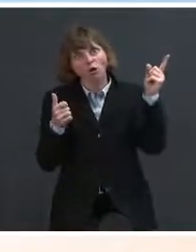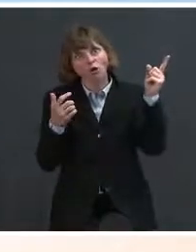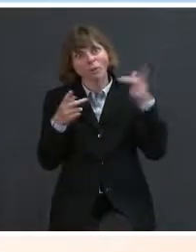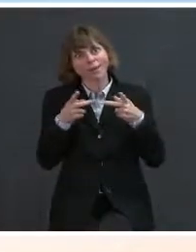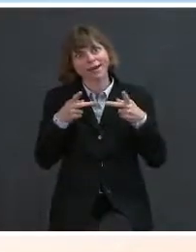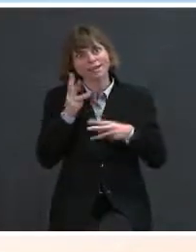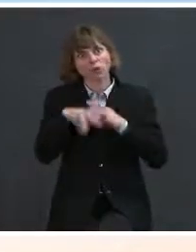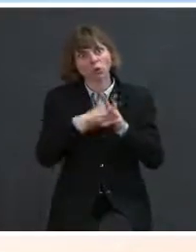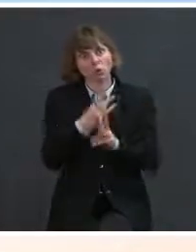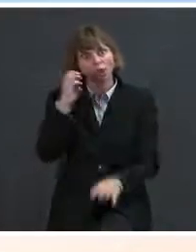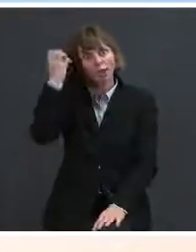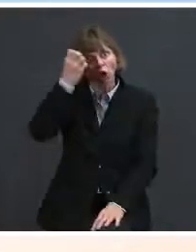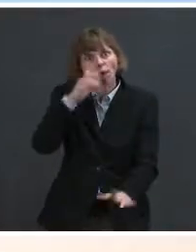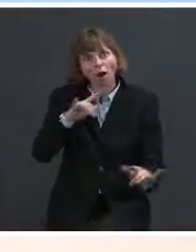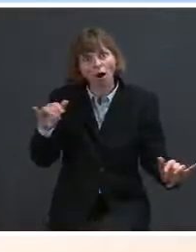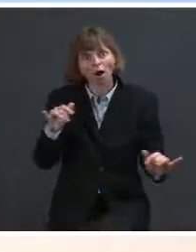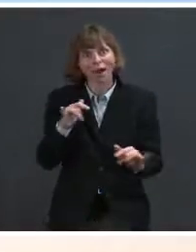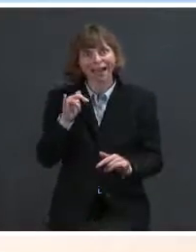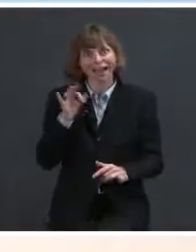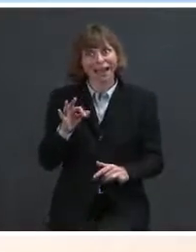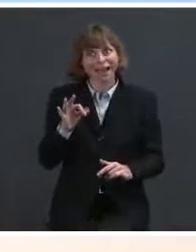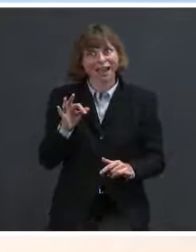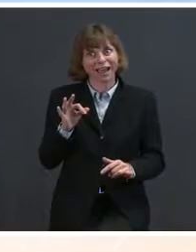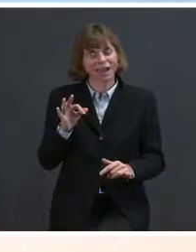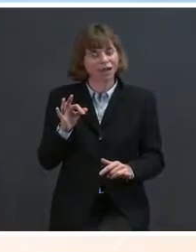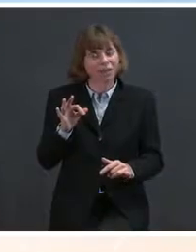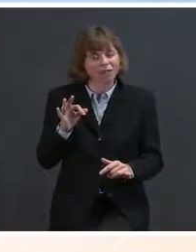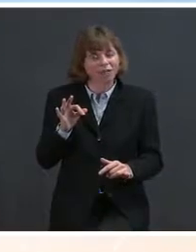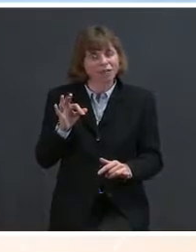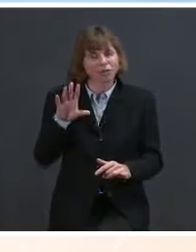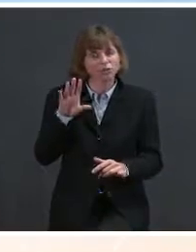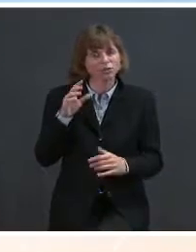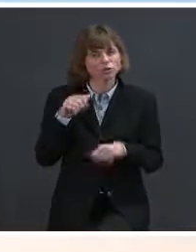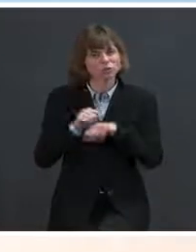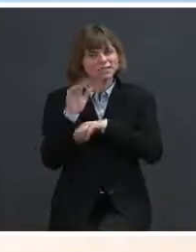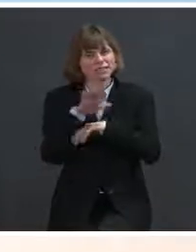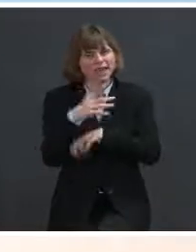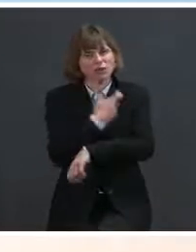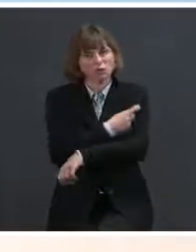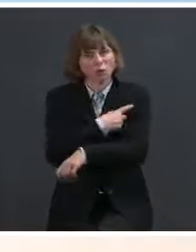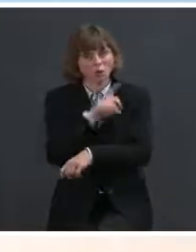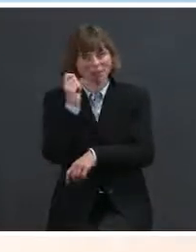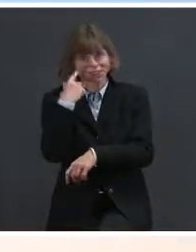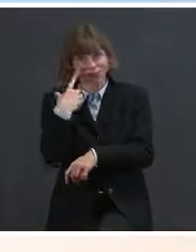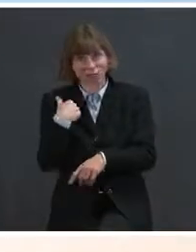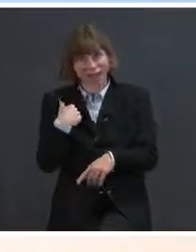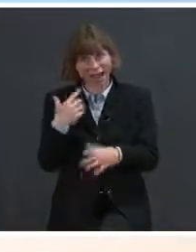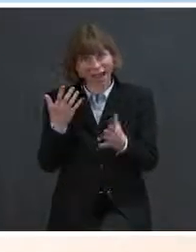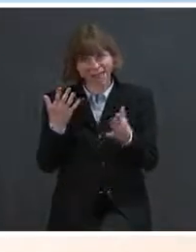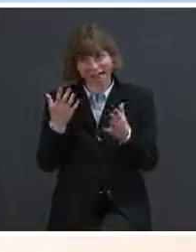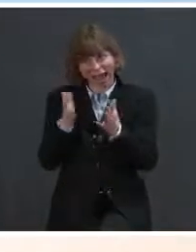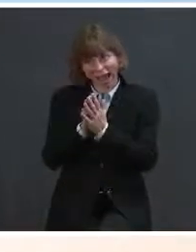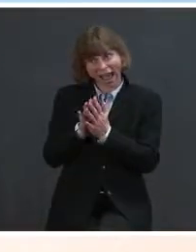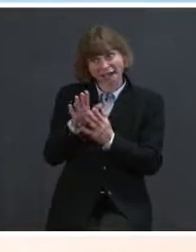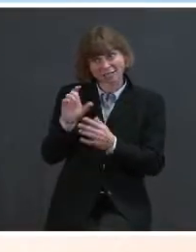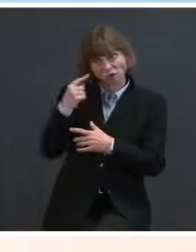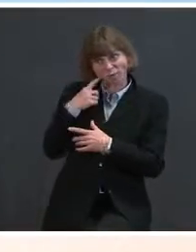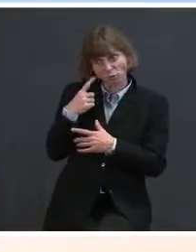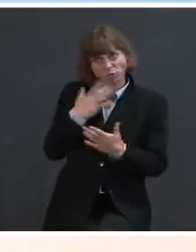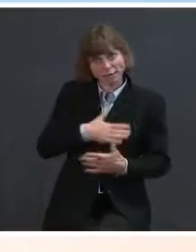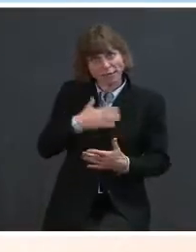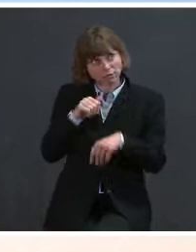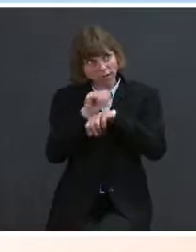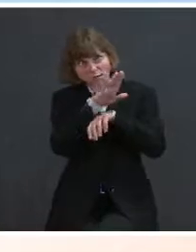the obligation to deliver those doses to the U.S. government. The company has appealed to the administration to let them export those doses. Why has the president not